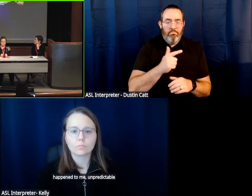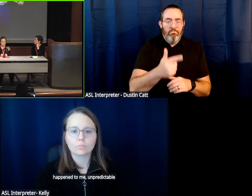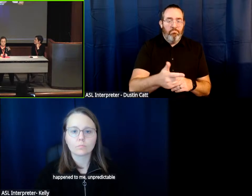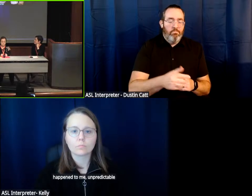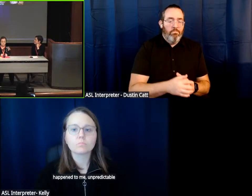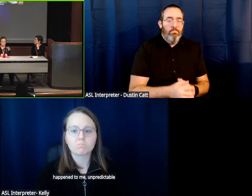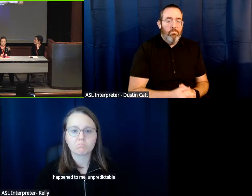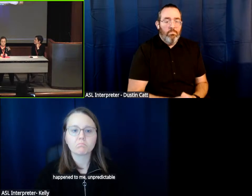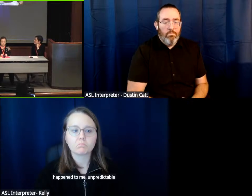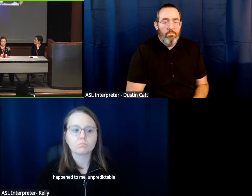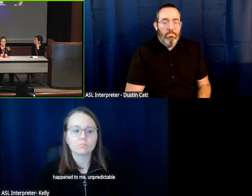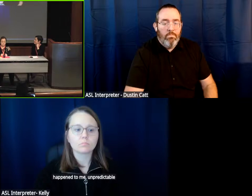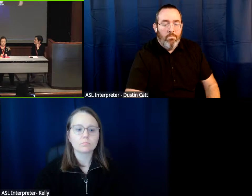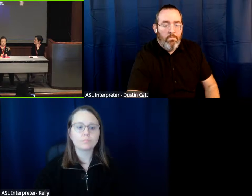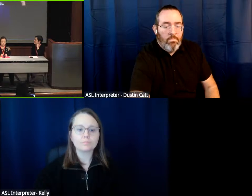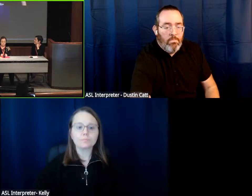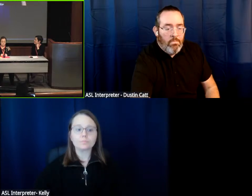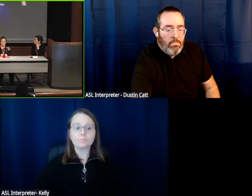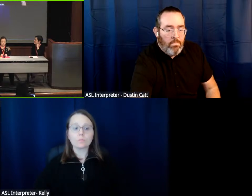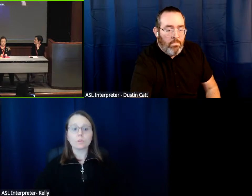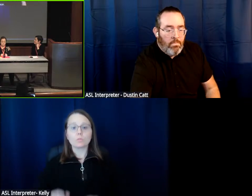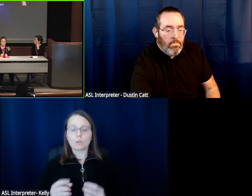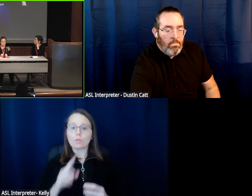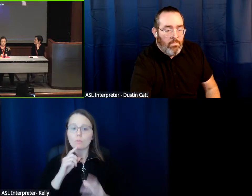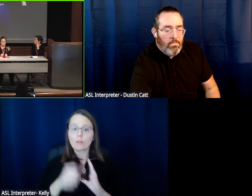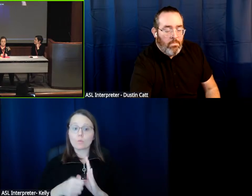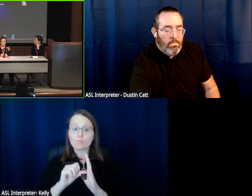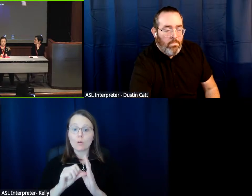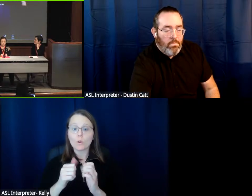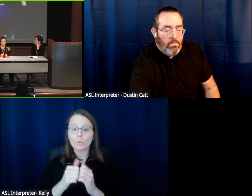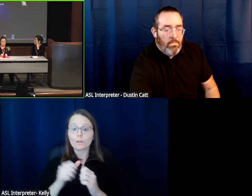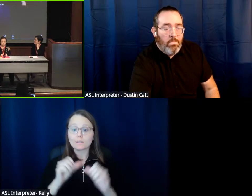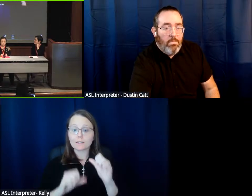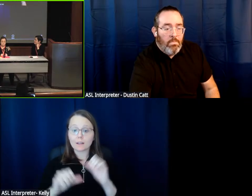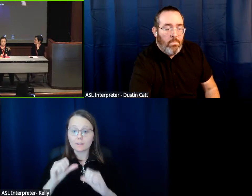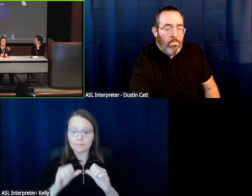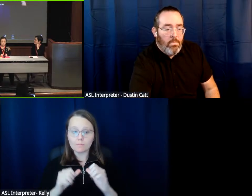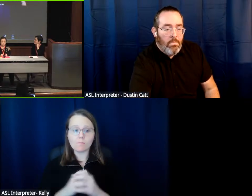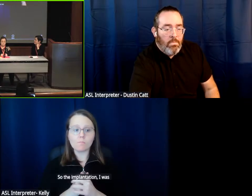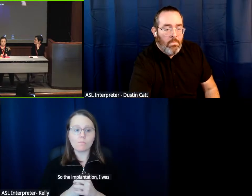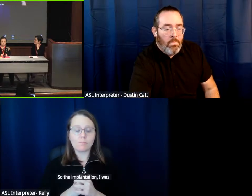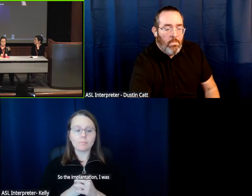The scientists years ago, they found that the normal